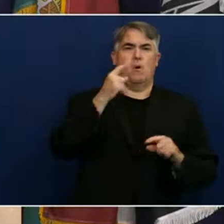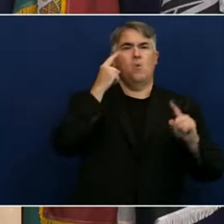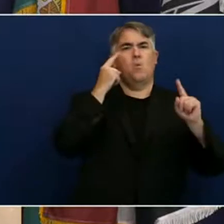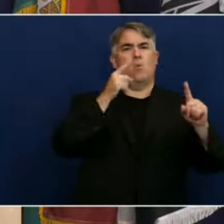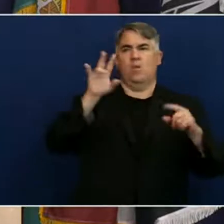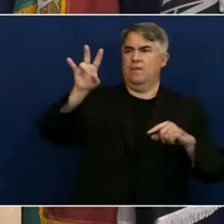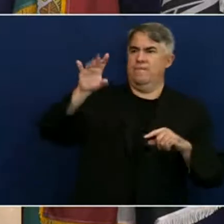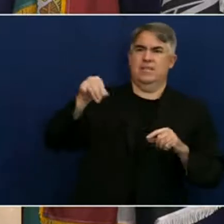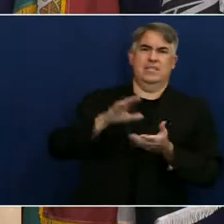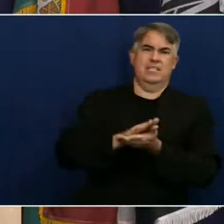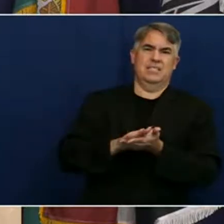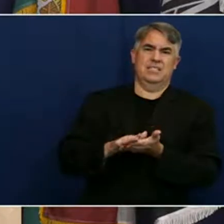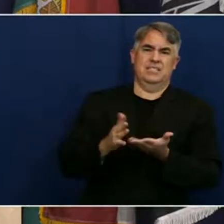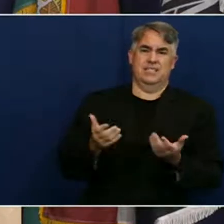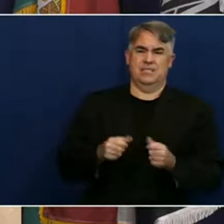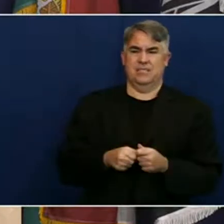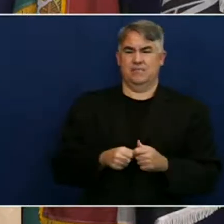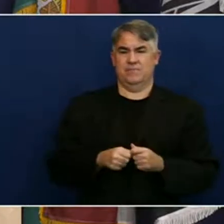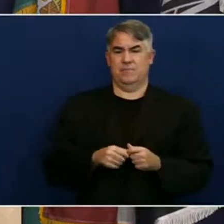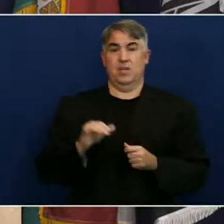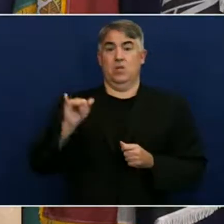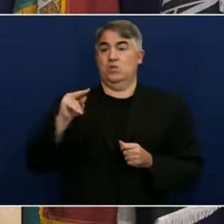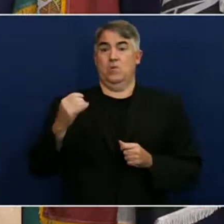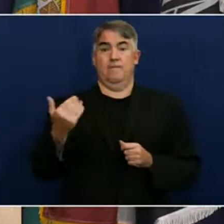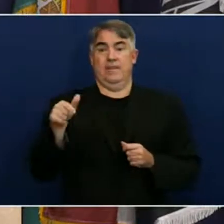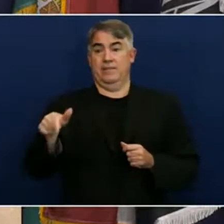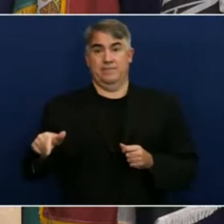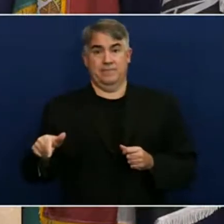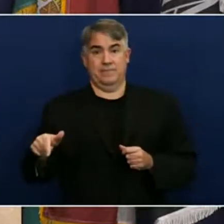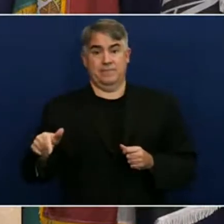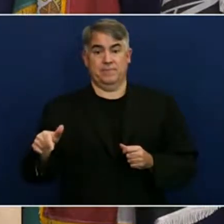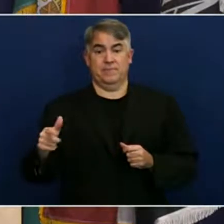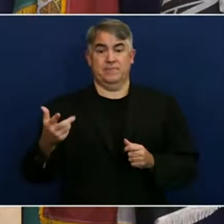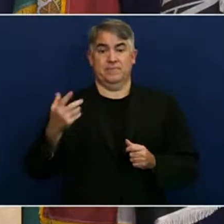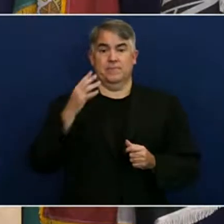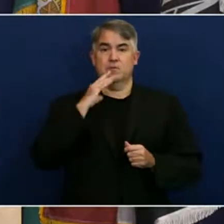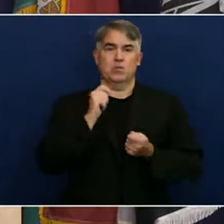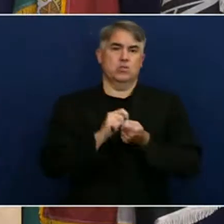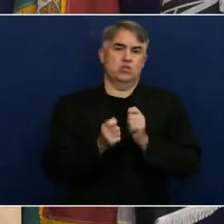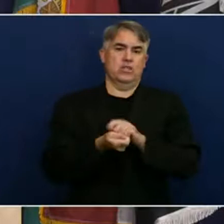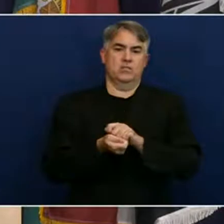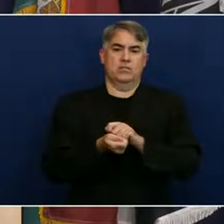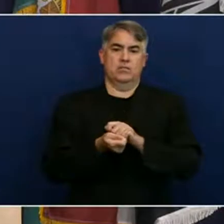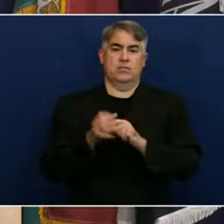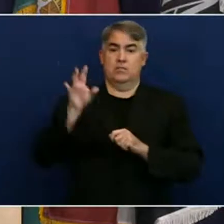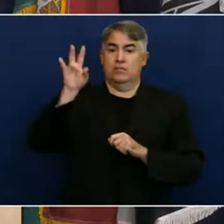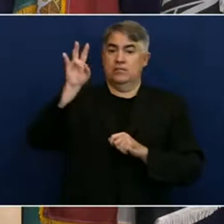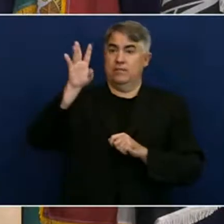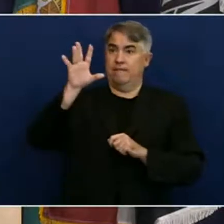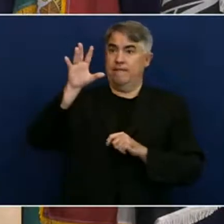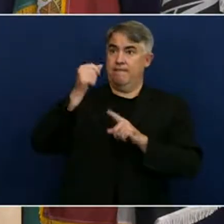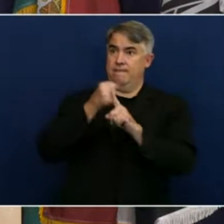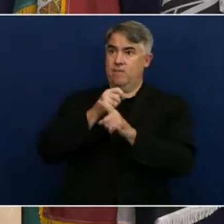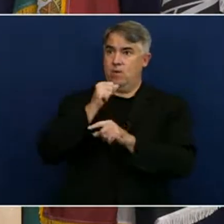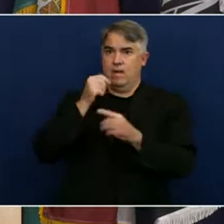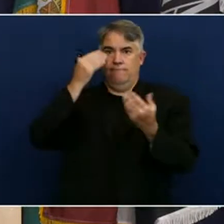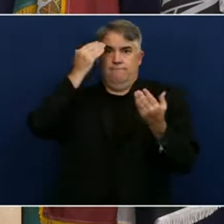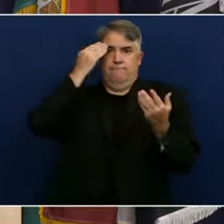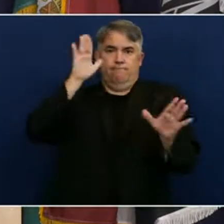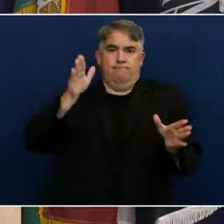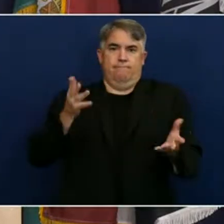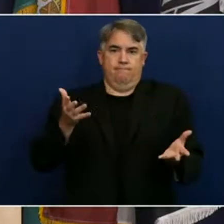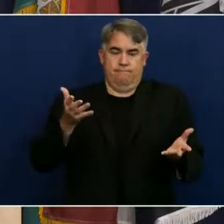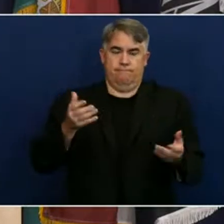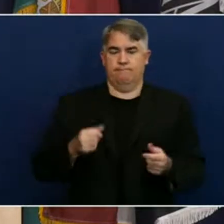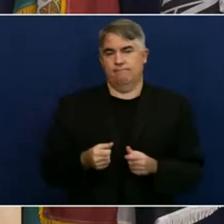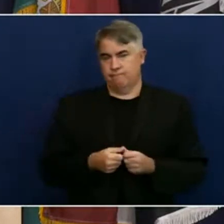what happens on June 15th per the state of California. So we're going to continue to strive to hit that goal. I think we will at some point, get there.